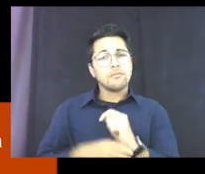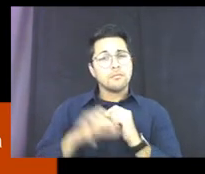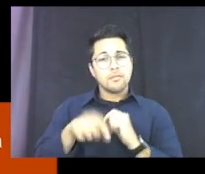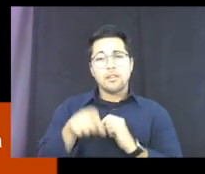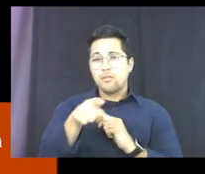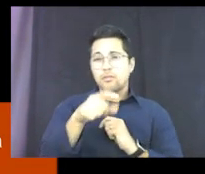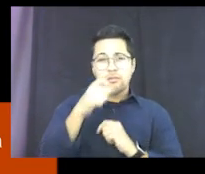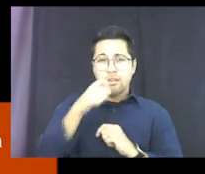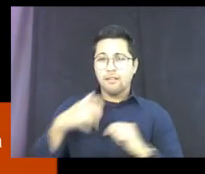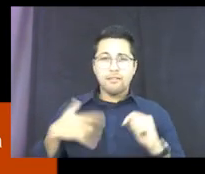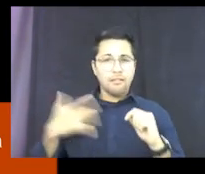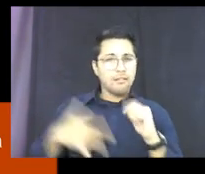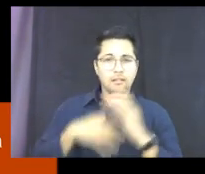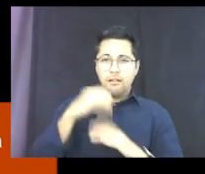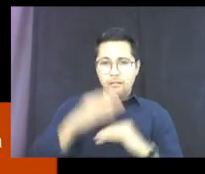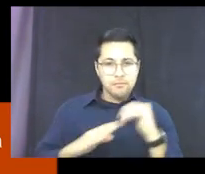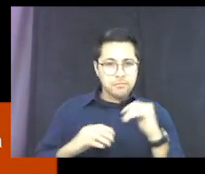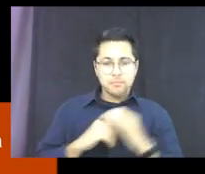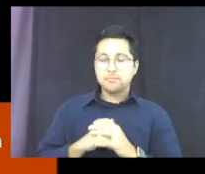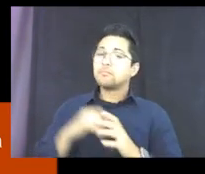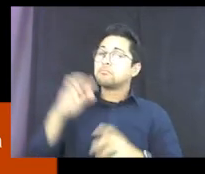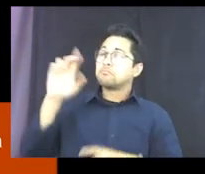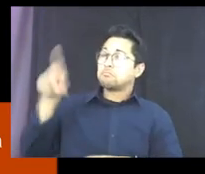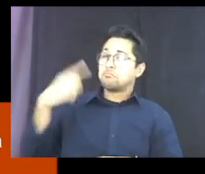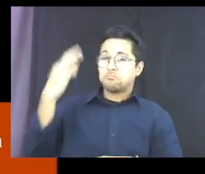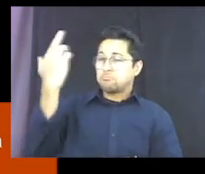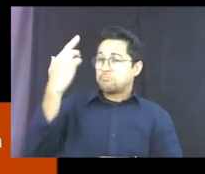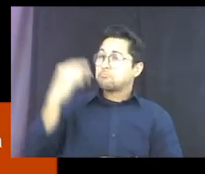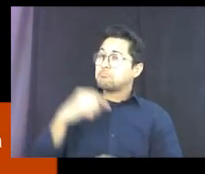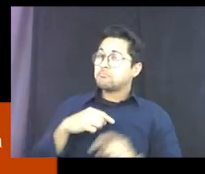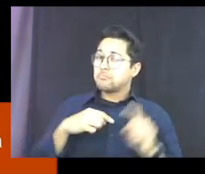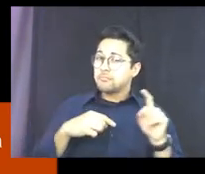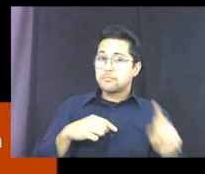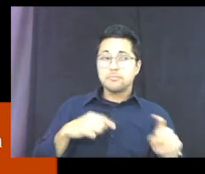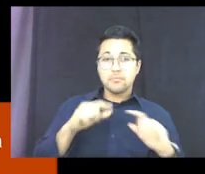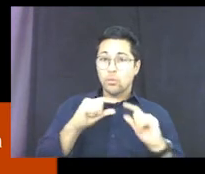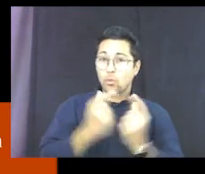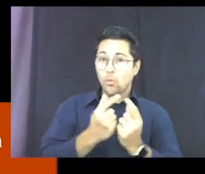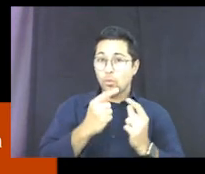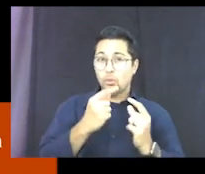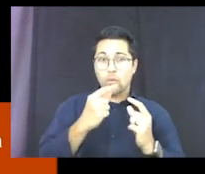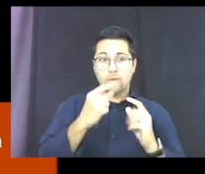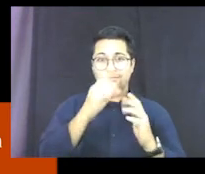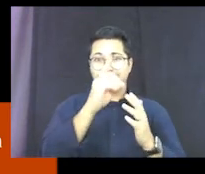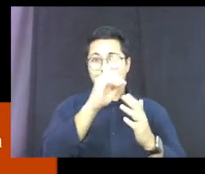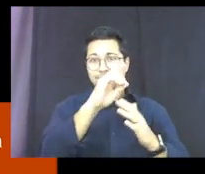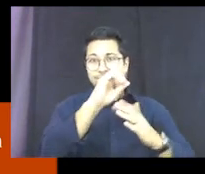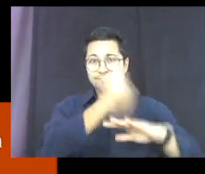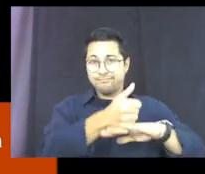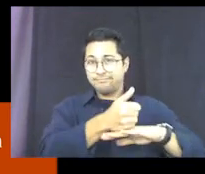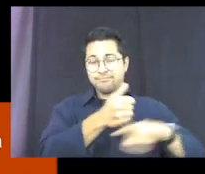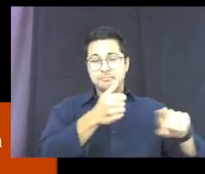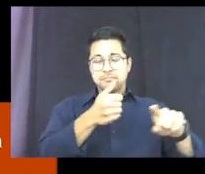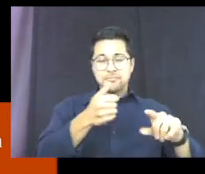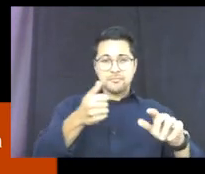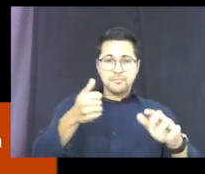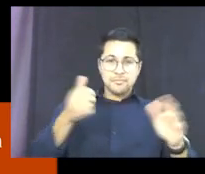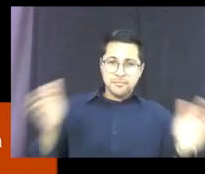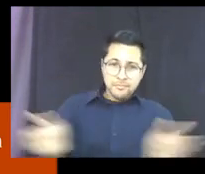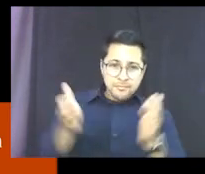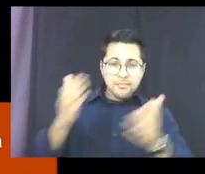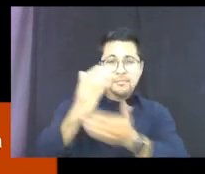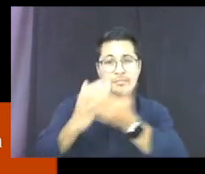a part of. Just because a group dynamic enables some people to